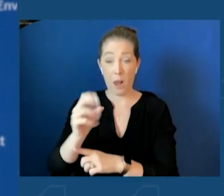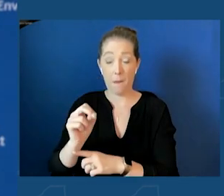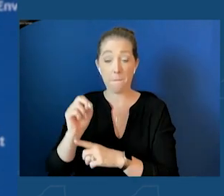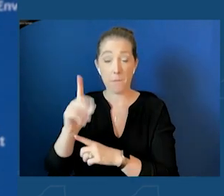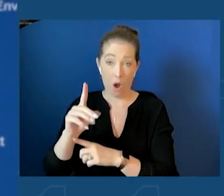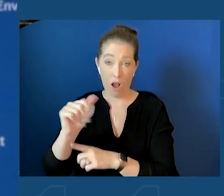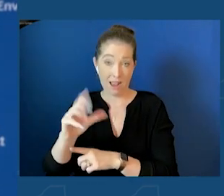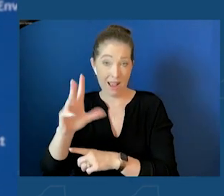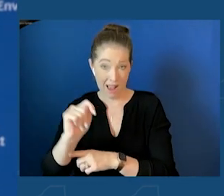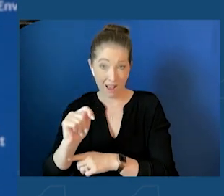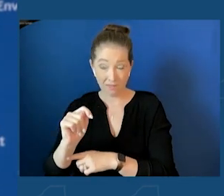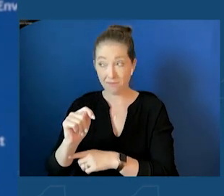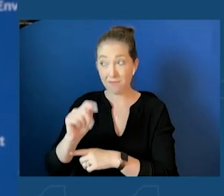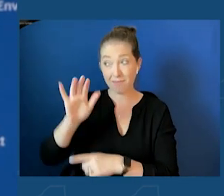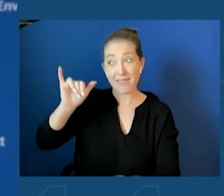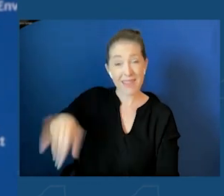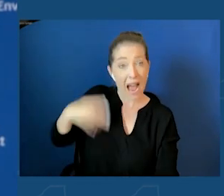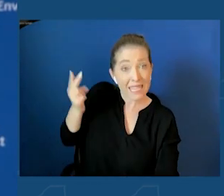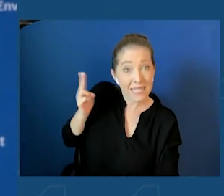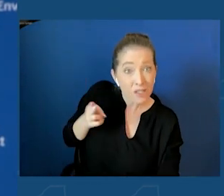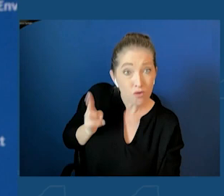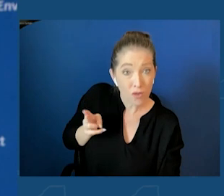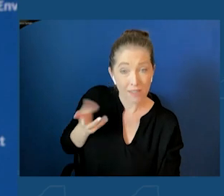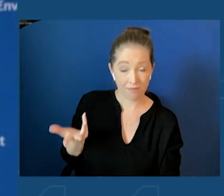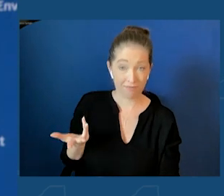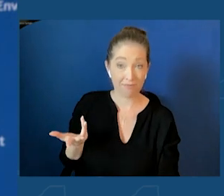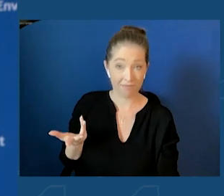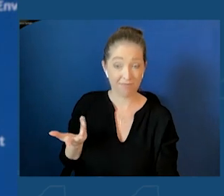history right here in the state of New York.